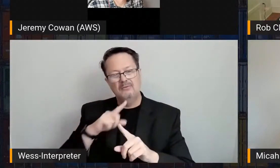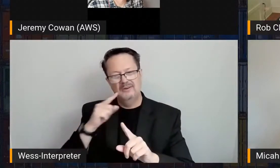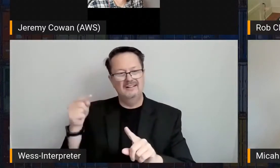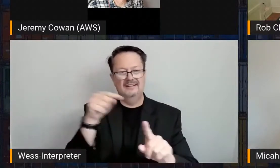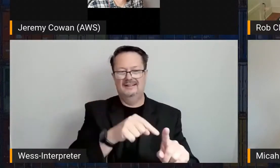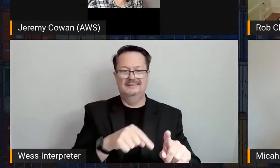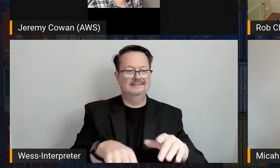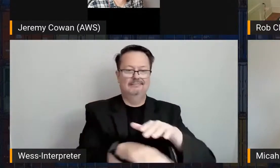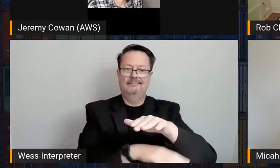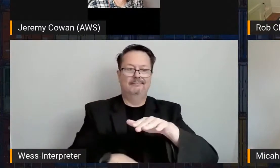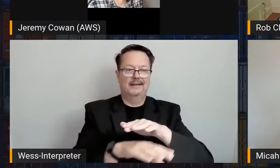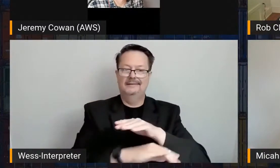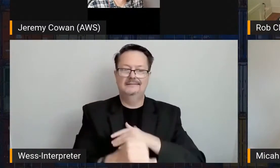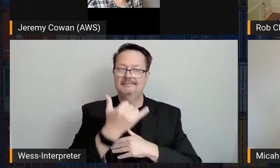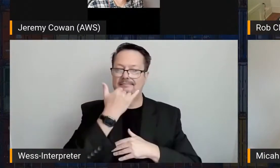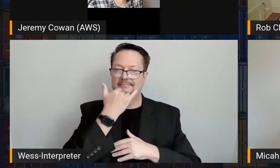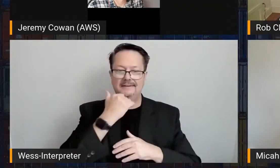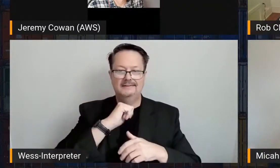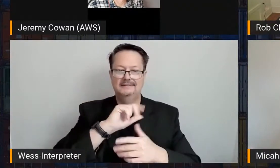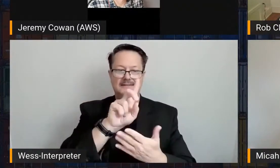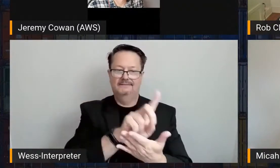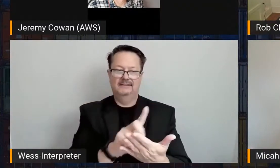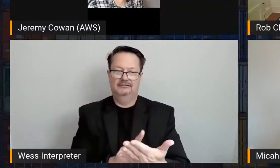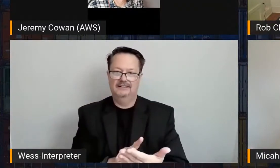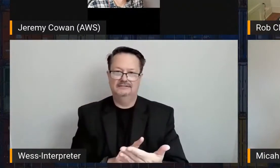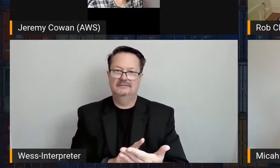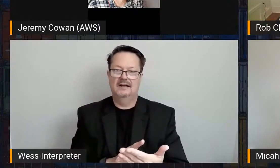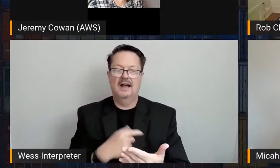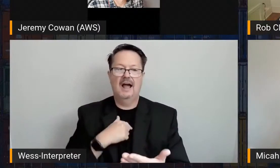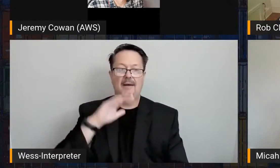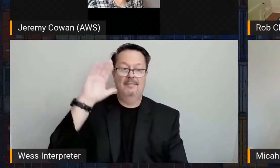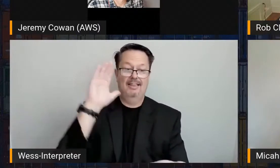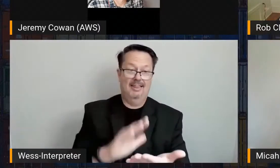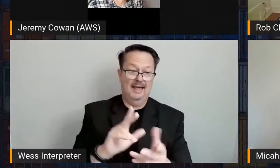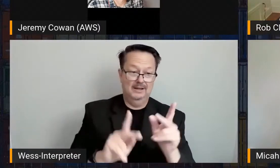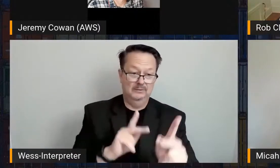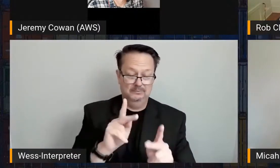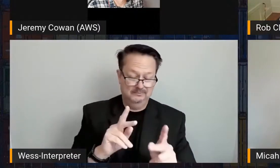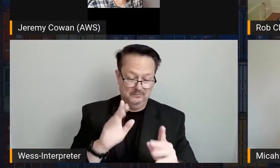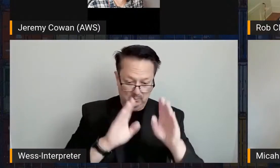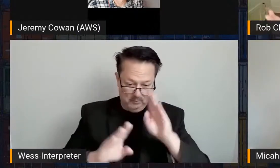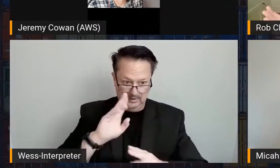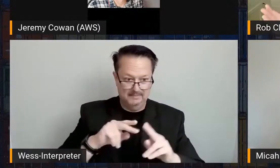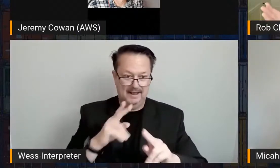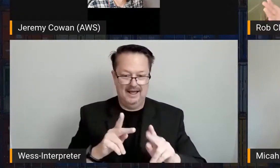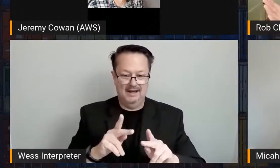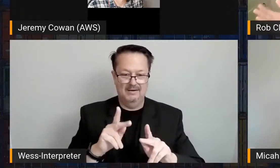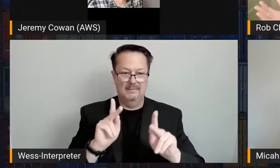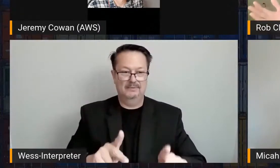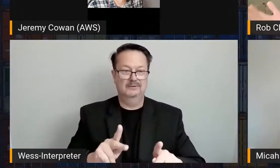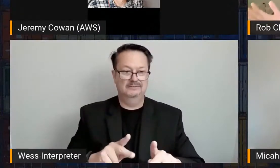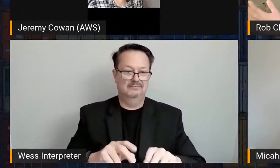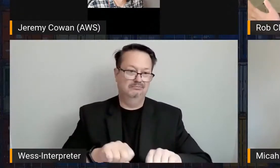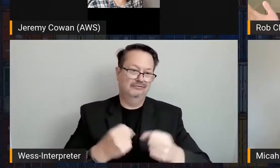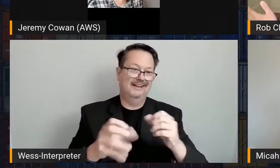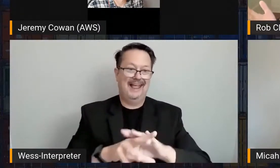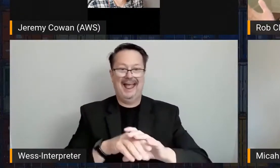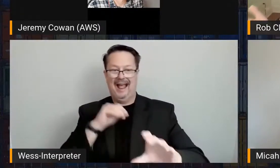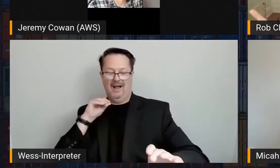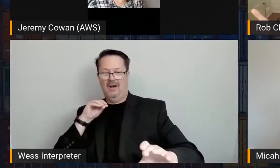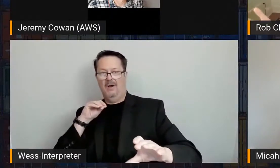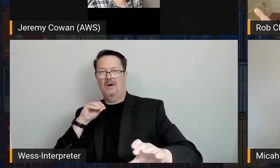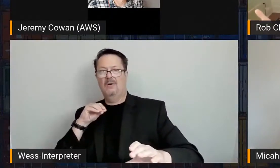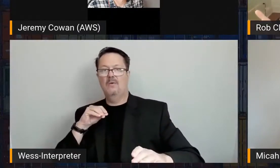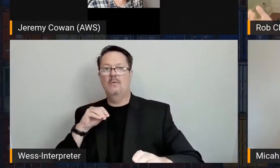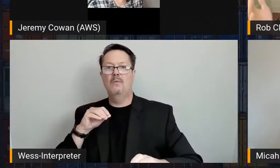basic misconfigurations of things like RBAC. I'm less worried about somebody breaking out of a container than I am what a sufficiently authorized container